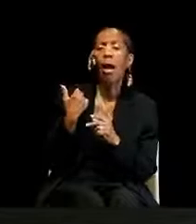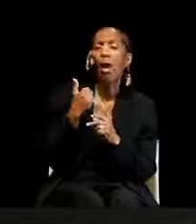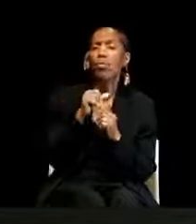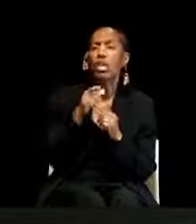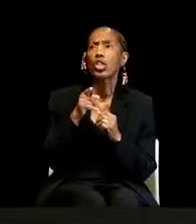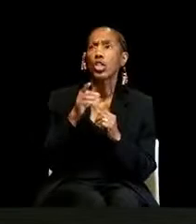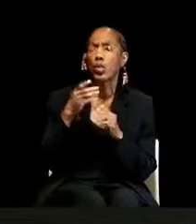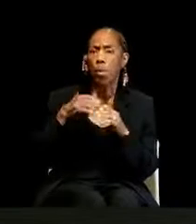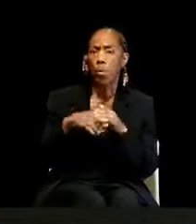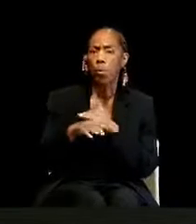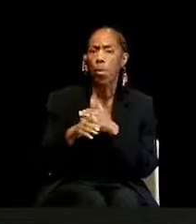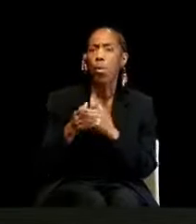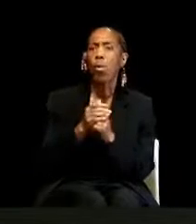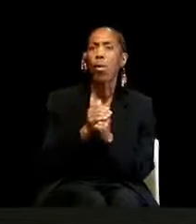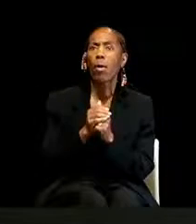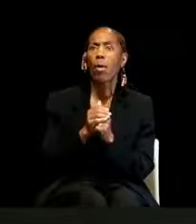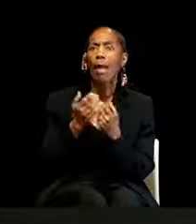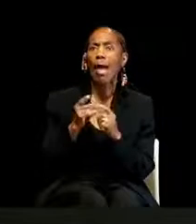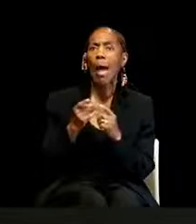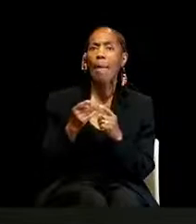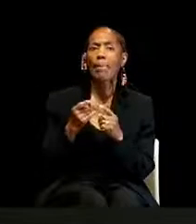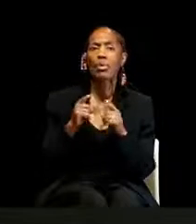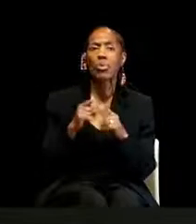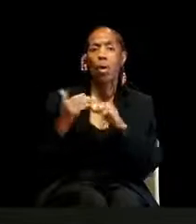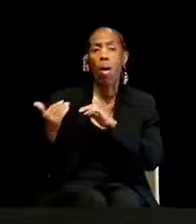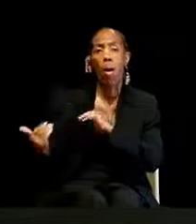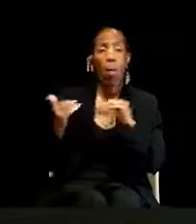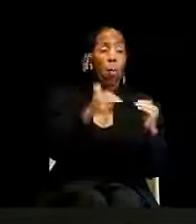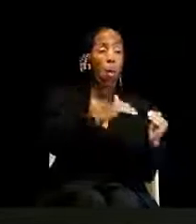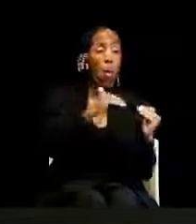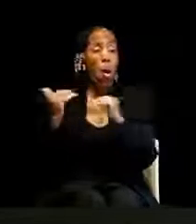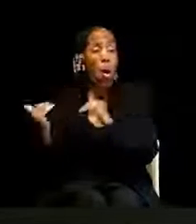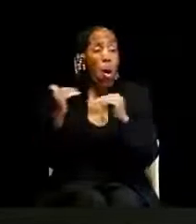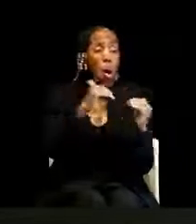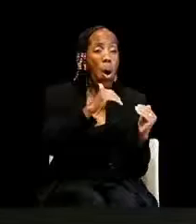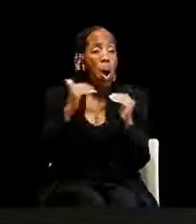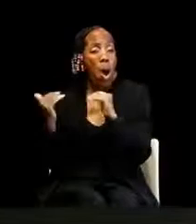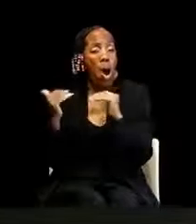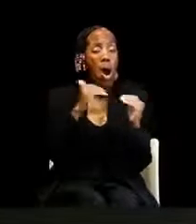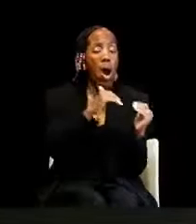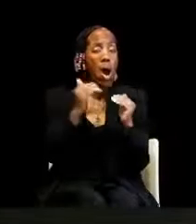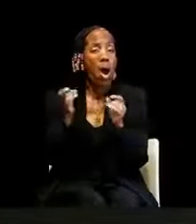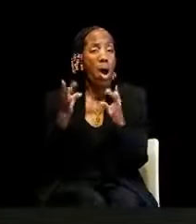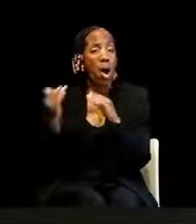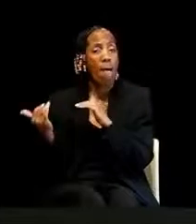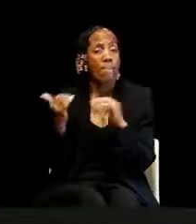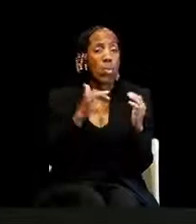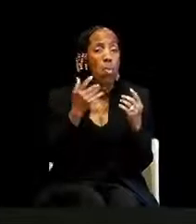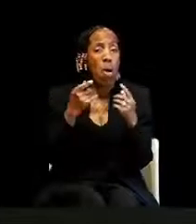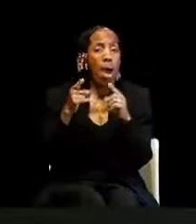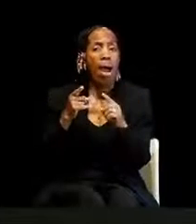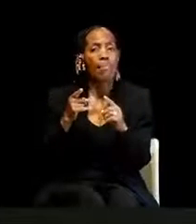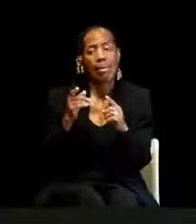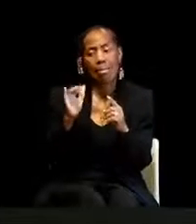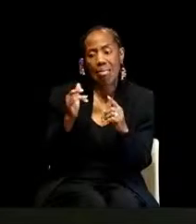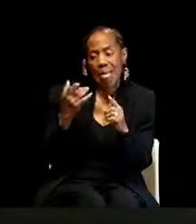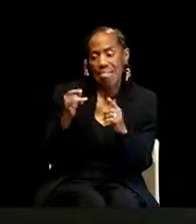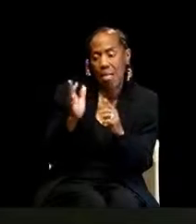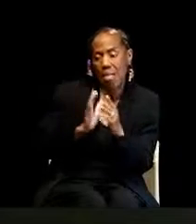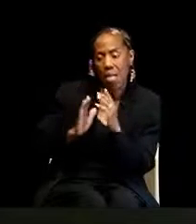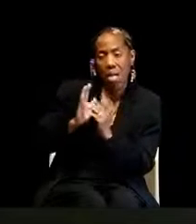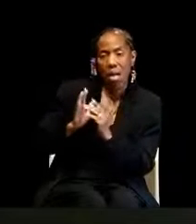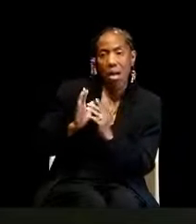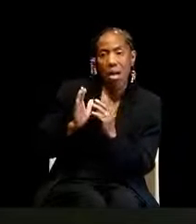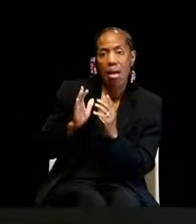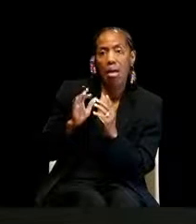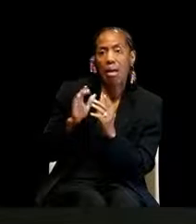you were born during the heat of the war. There was a bombing raid going on where we were at that time